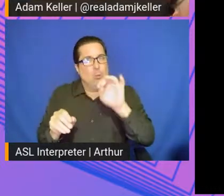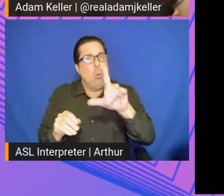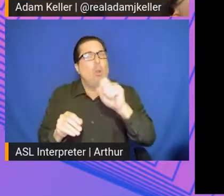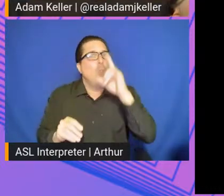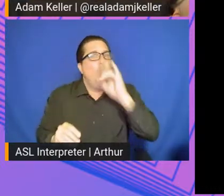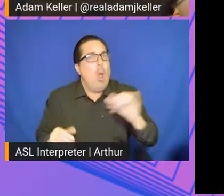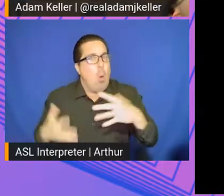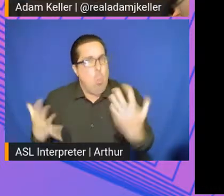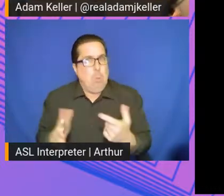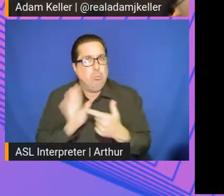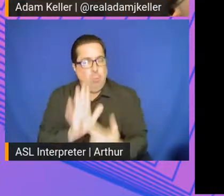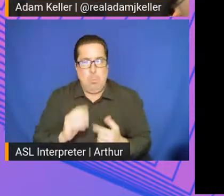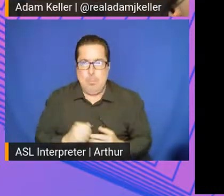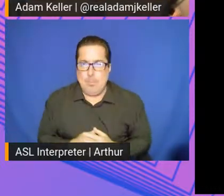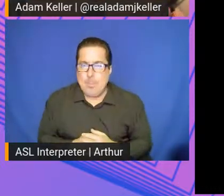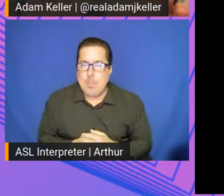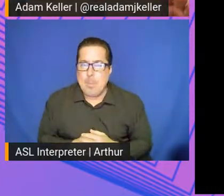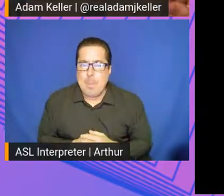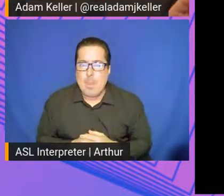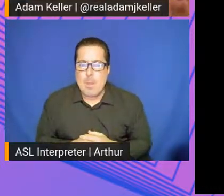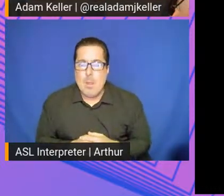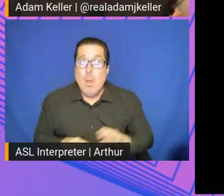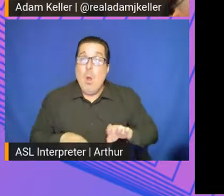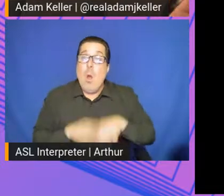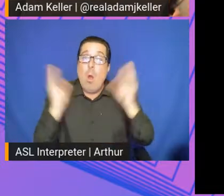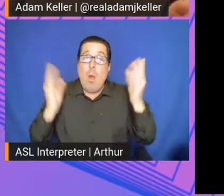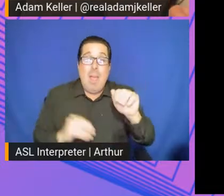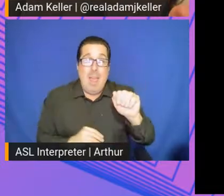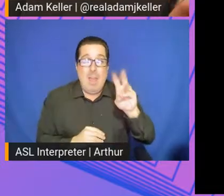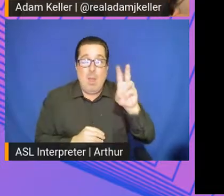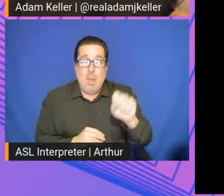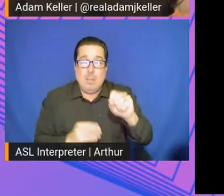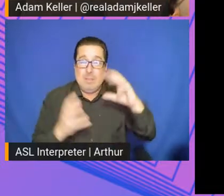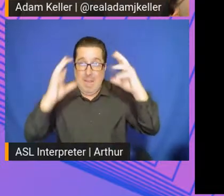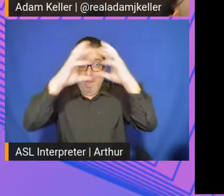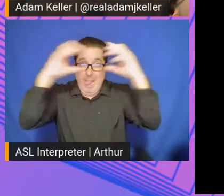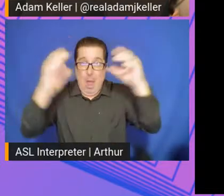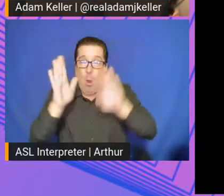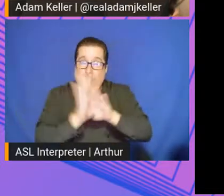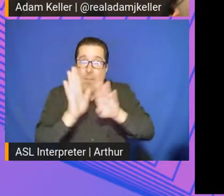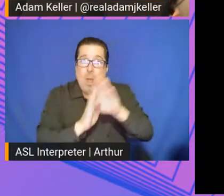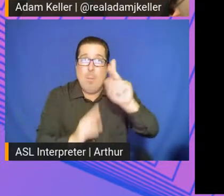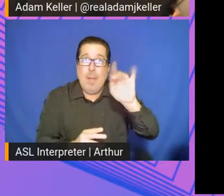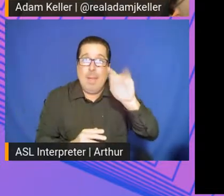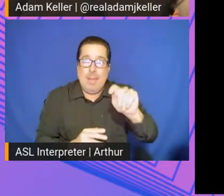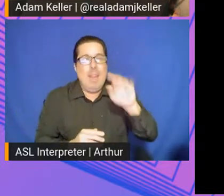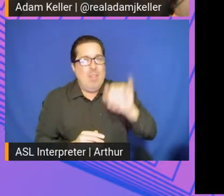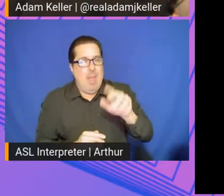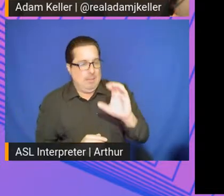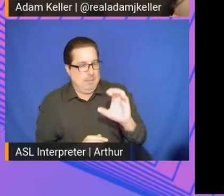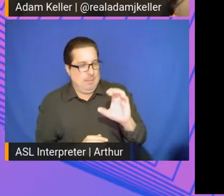And to get started, we're going to jump into the AWS Cloud Development Kit, the CDK. So the AWS